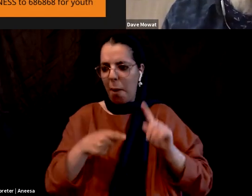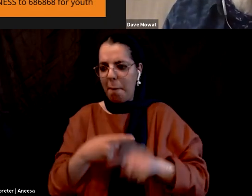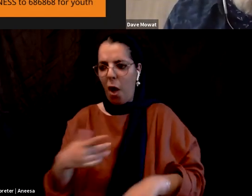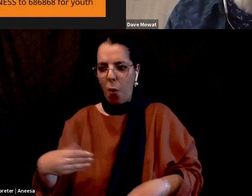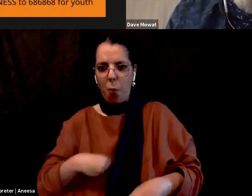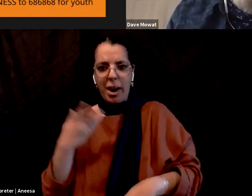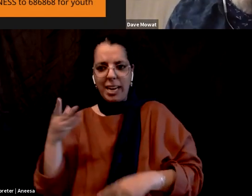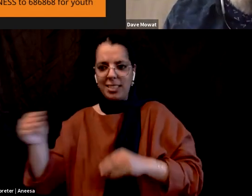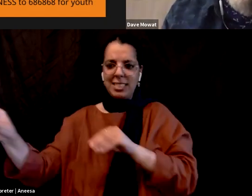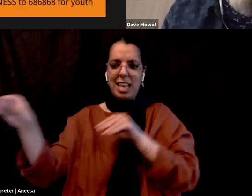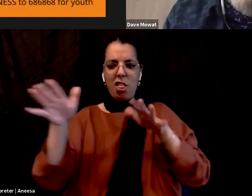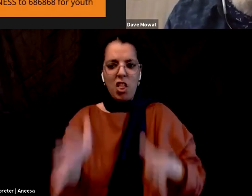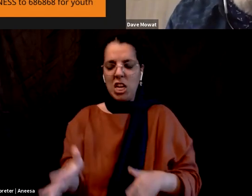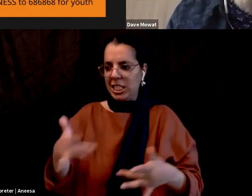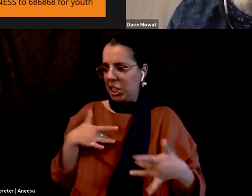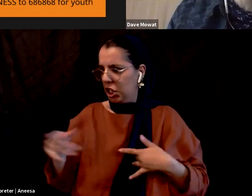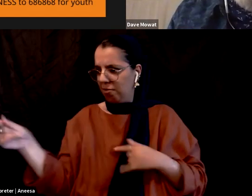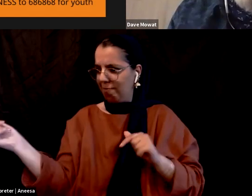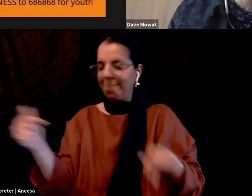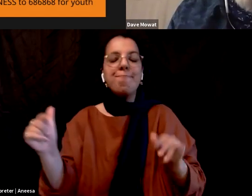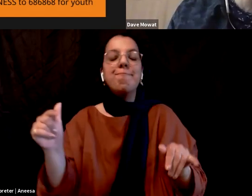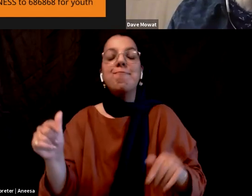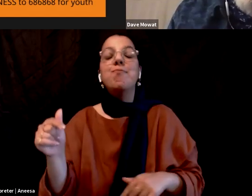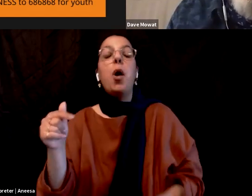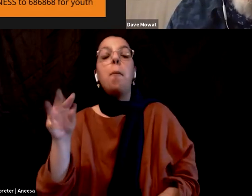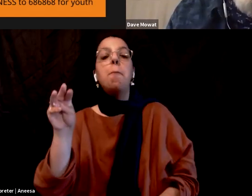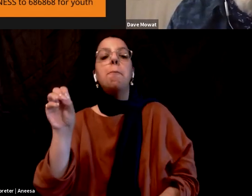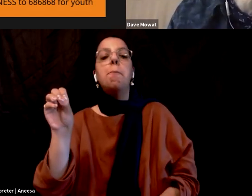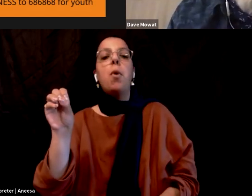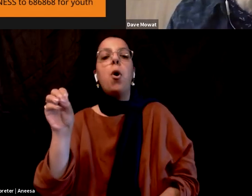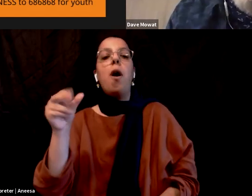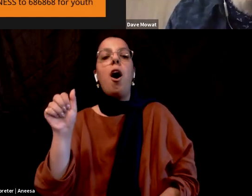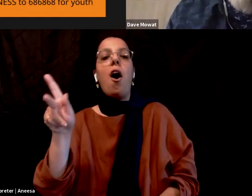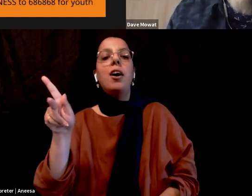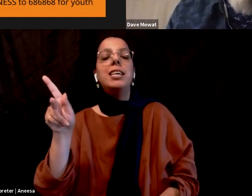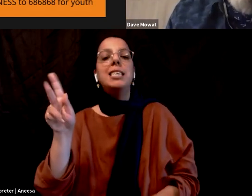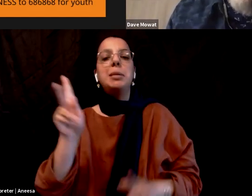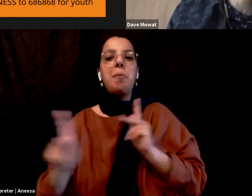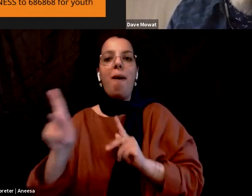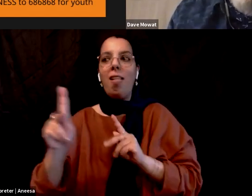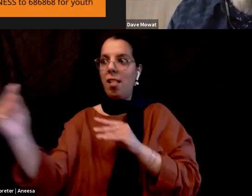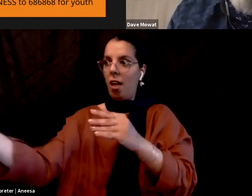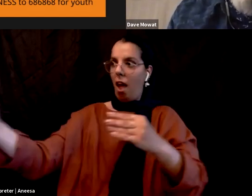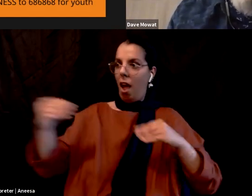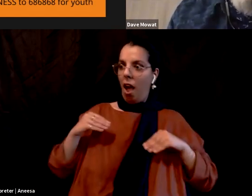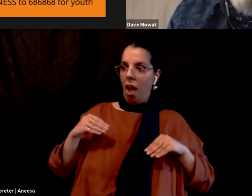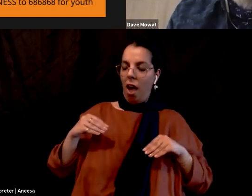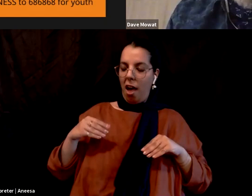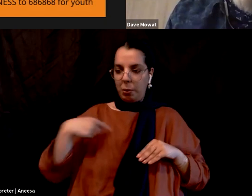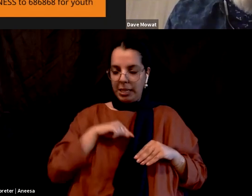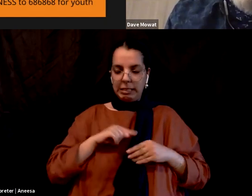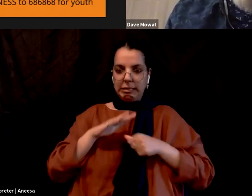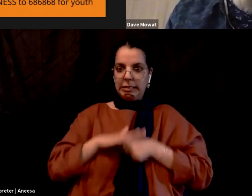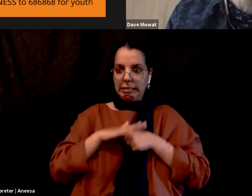Mohawks that our people were concerned about, because that was going to, in their view, increase the pressure on